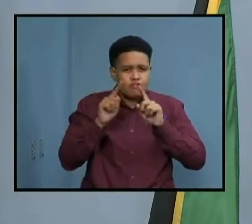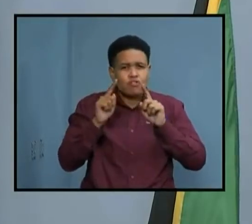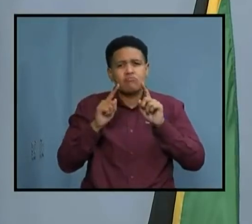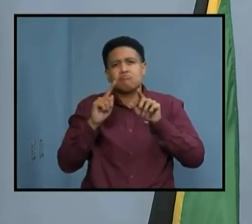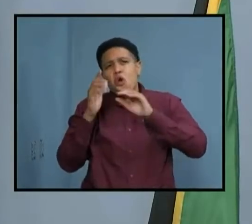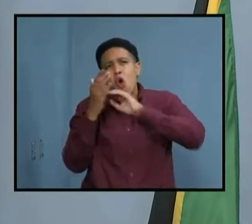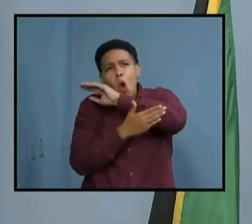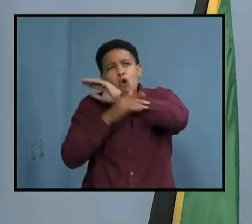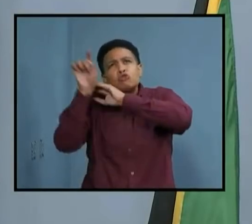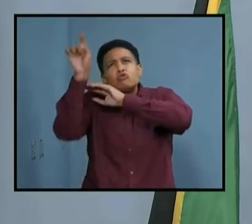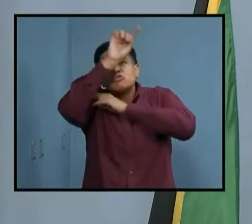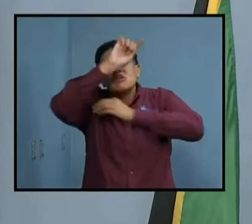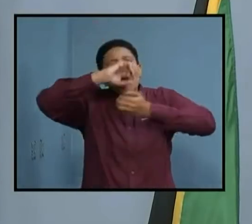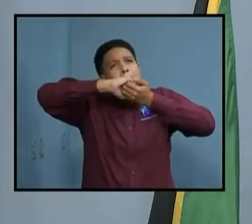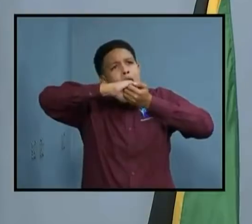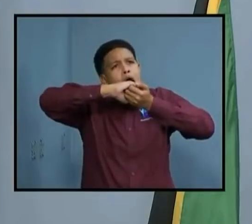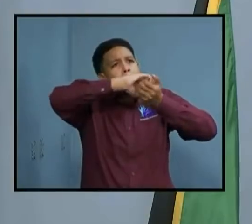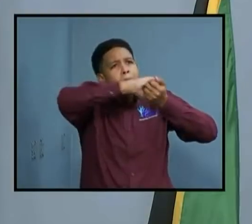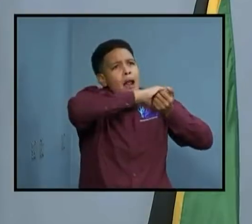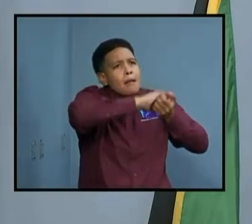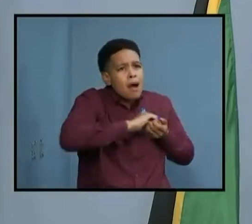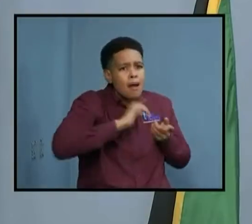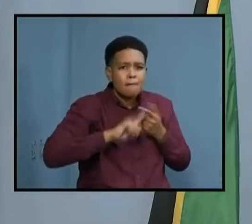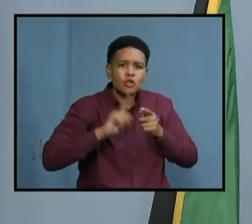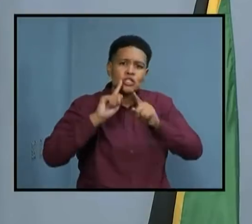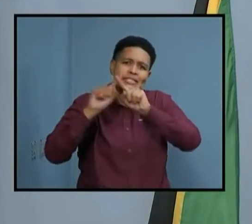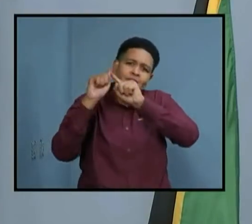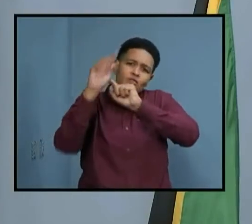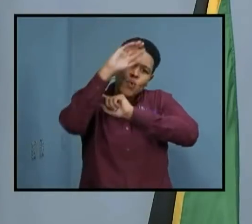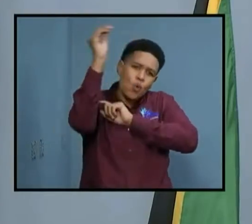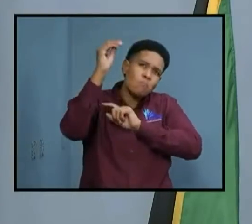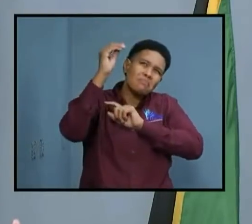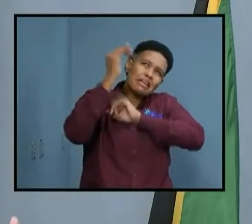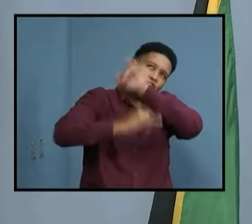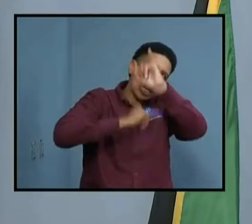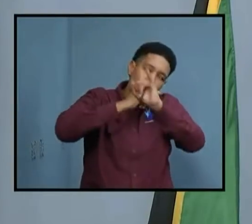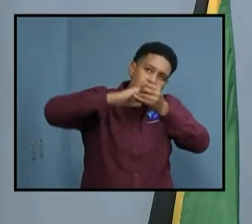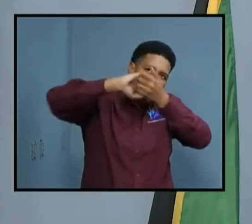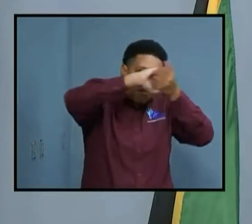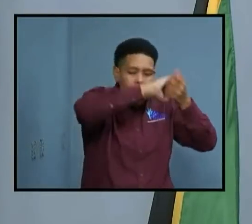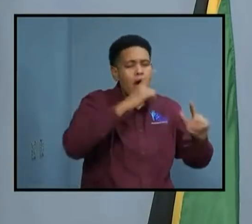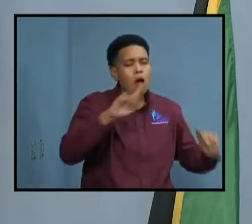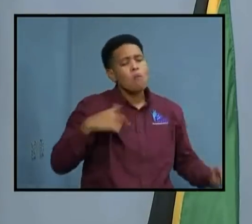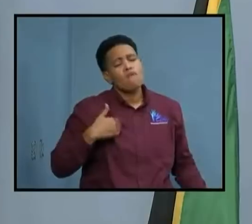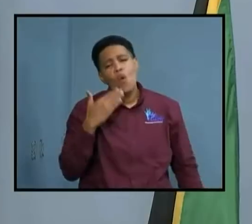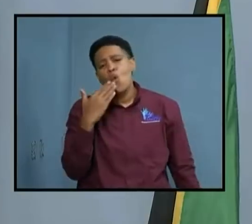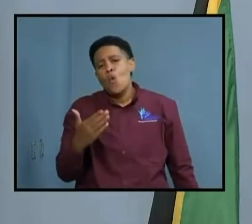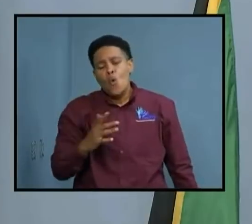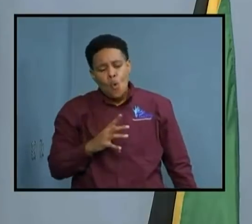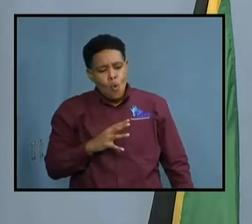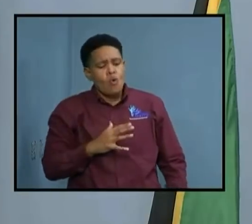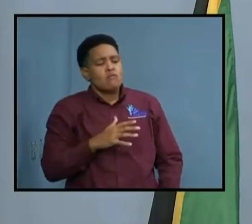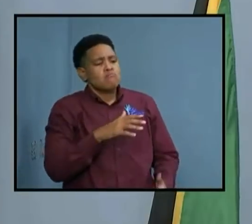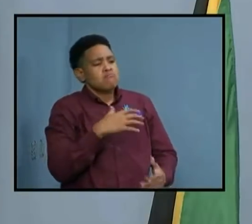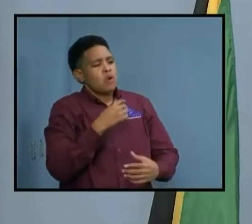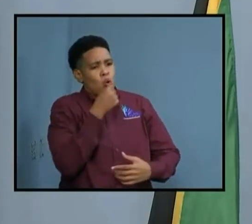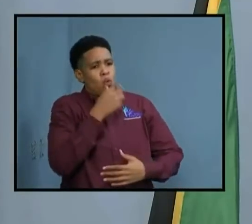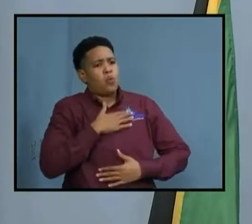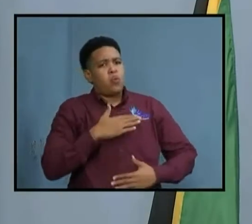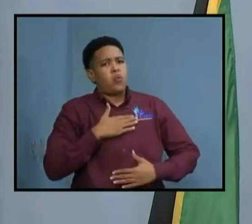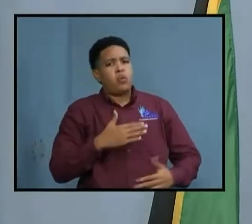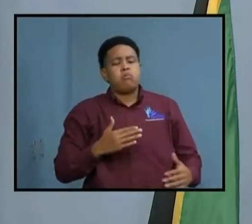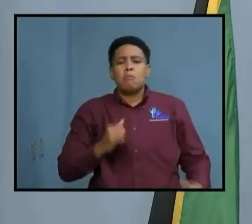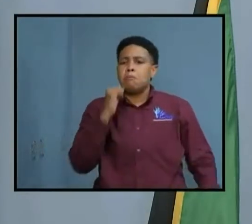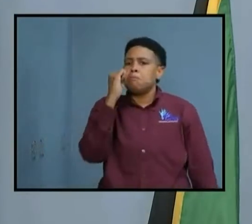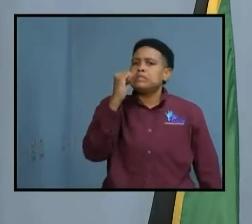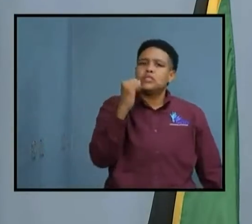some instances, and we now have a fairly good batch of ventilators, very